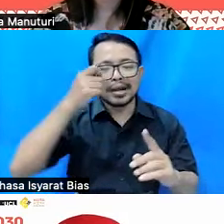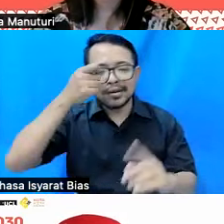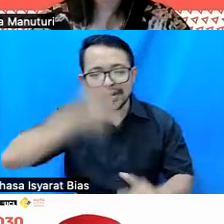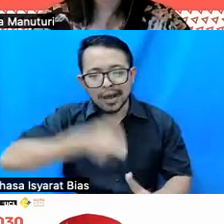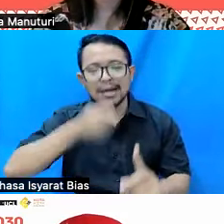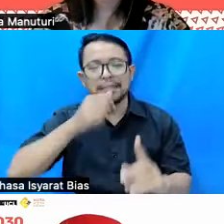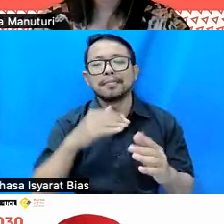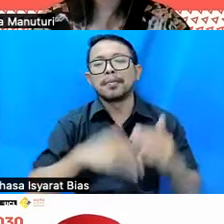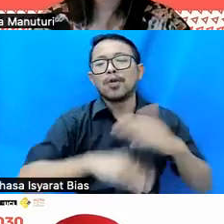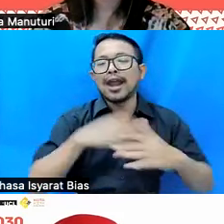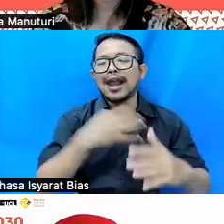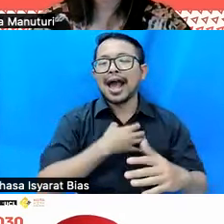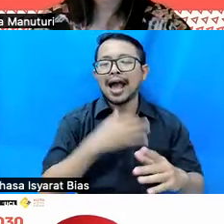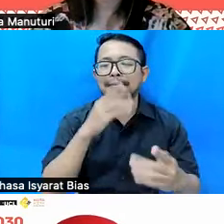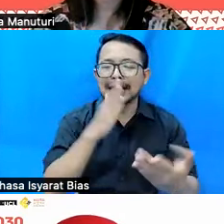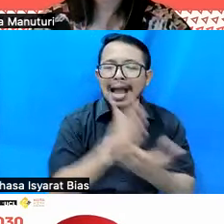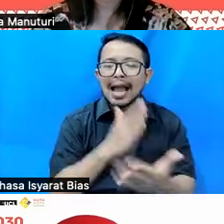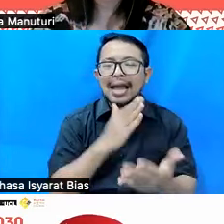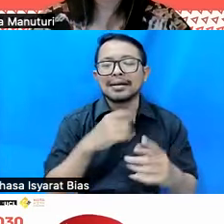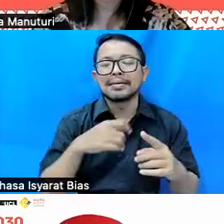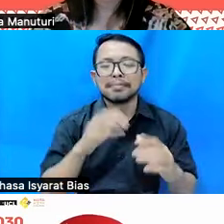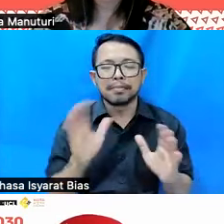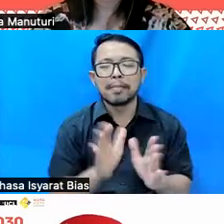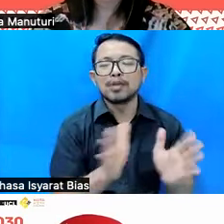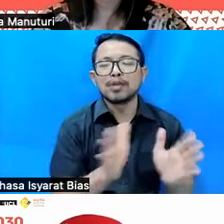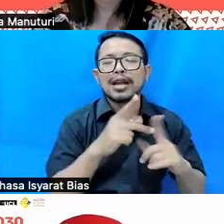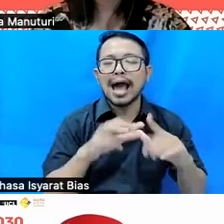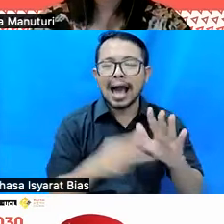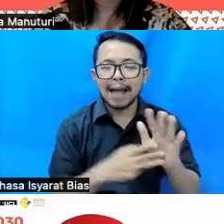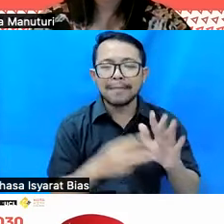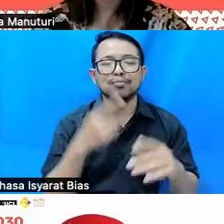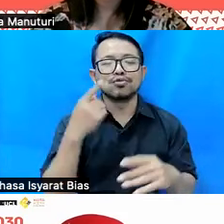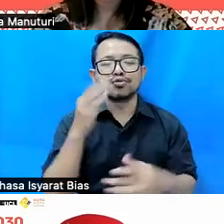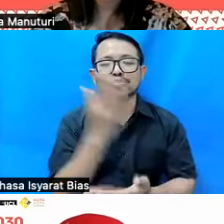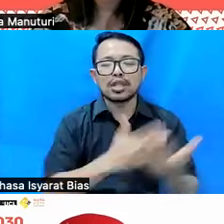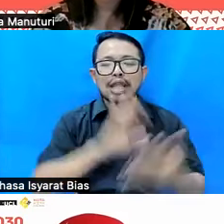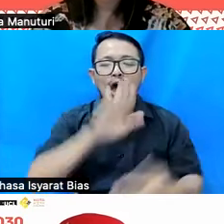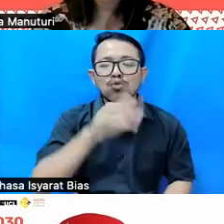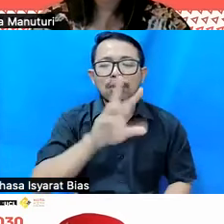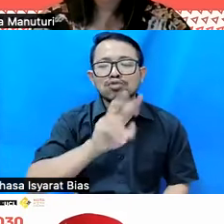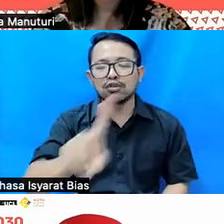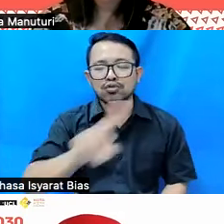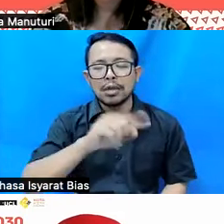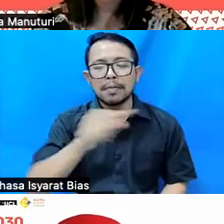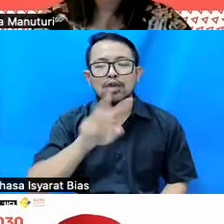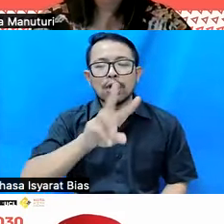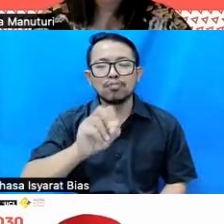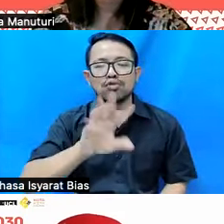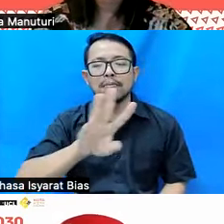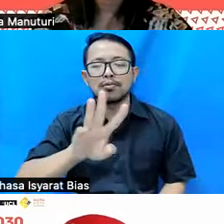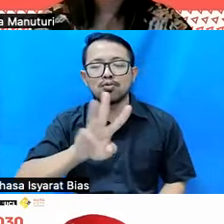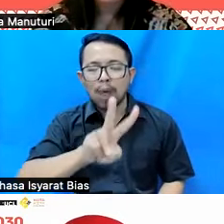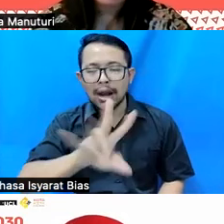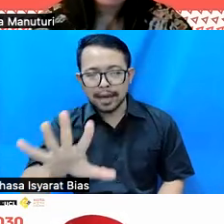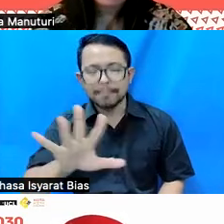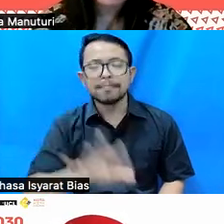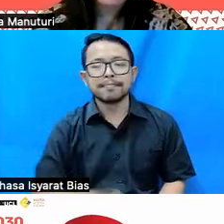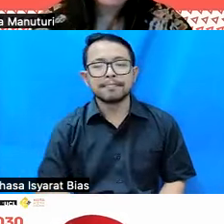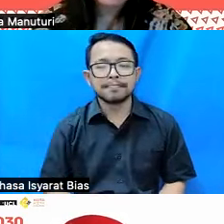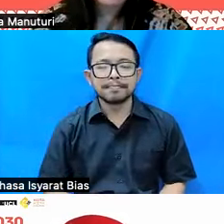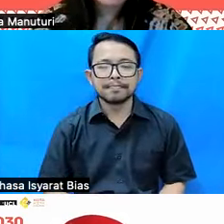for the provinces and regencies and cities, in order to implement the protection and fulfillment, as well as enforcement